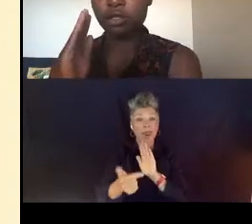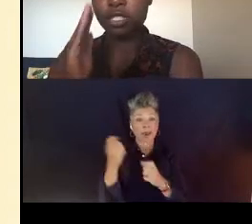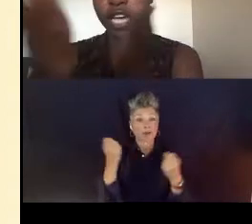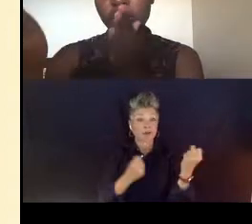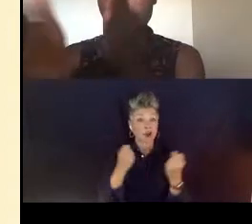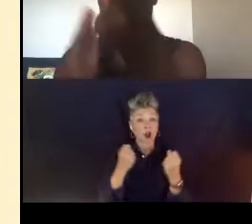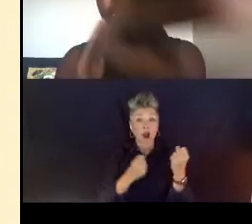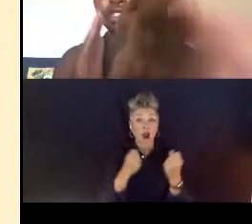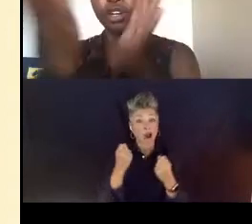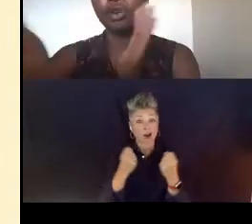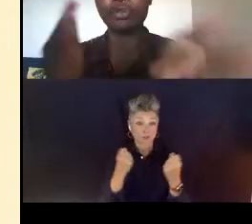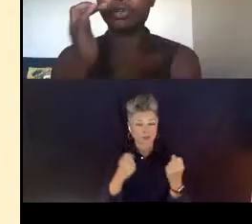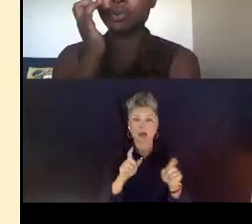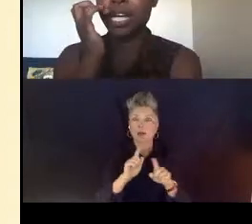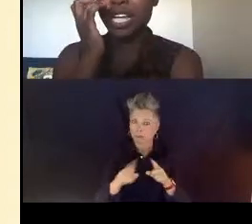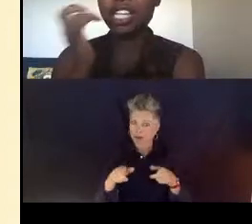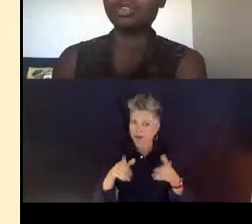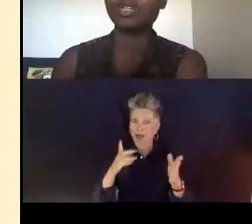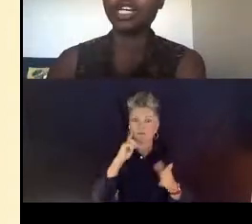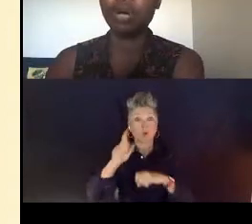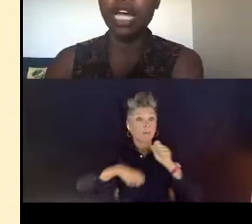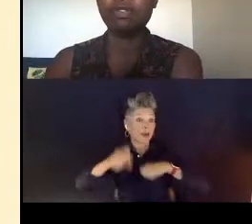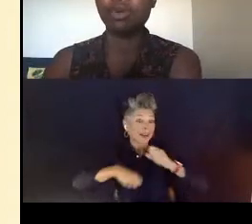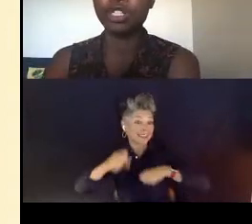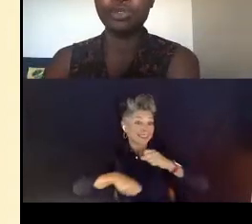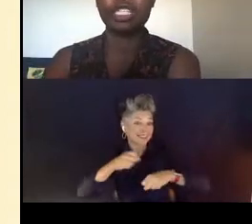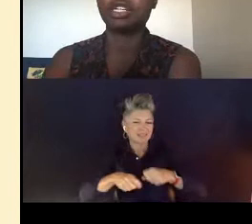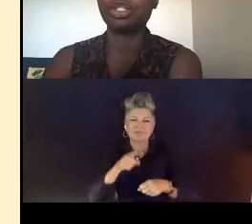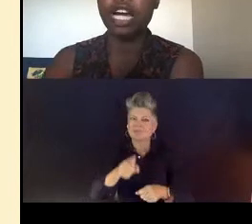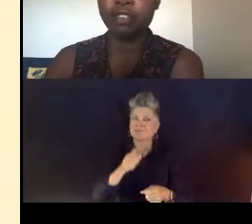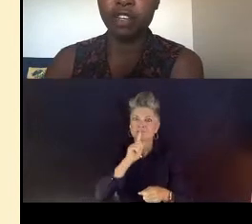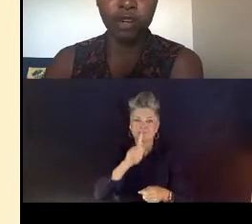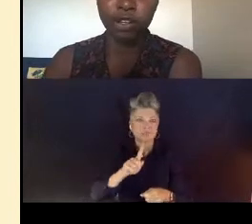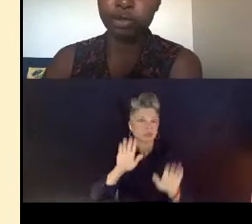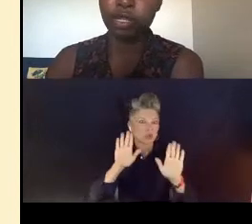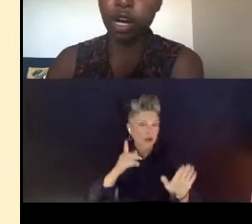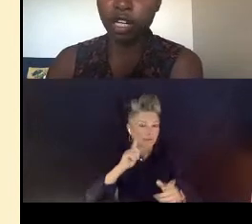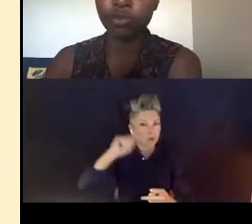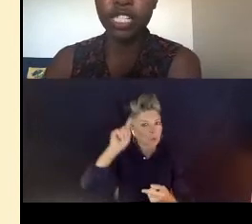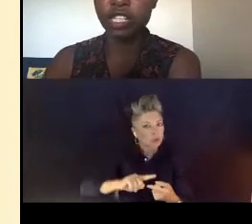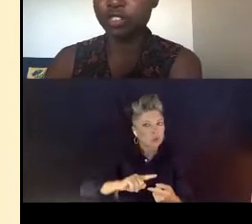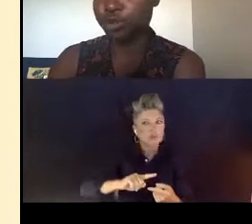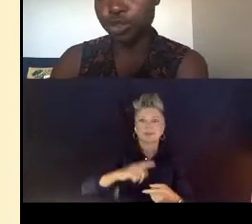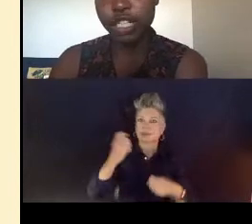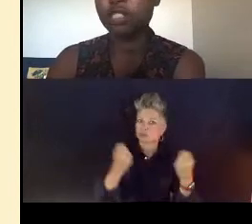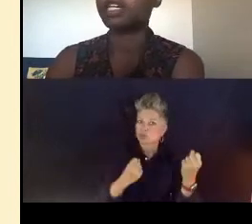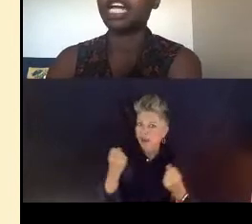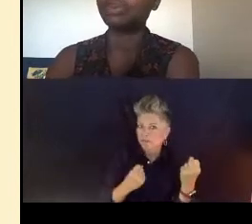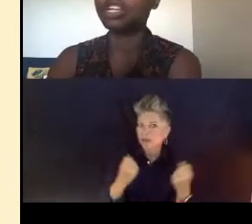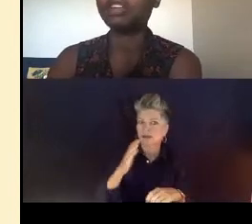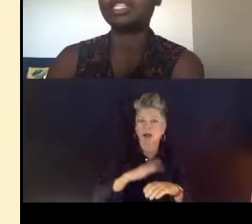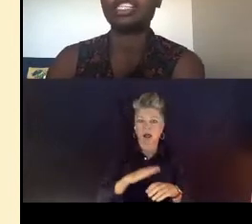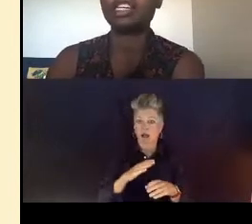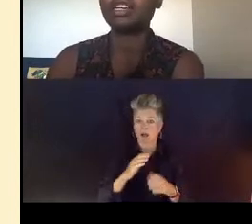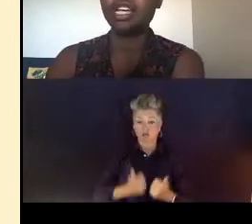allow cyclists to go through. And these are really great for reducing traffic volumes on residential streets. And I